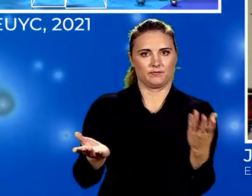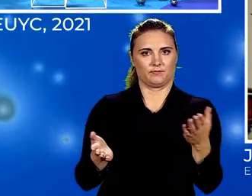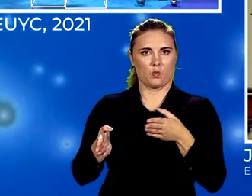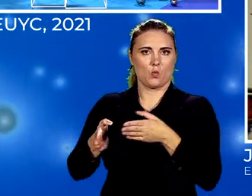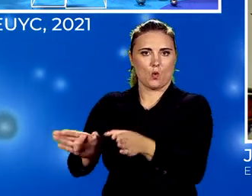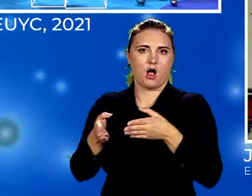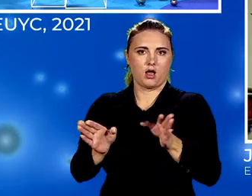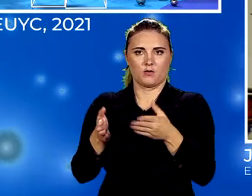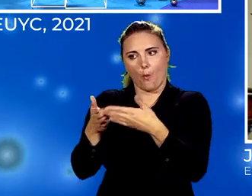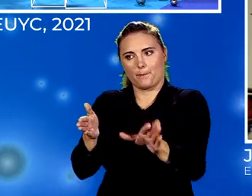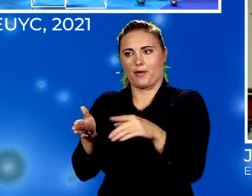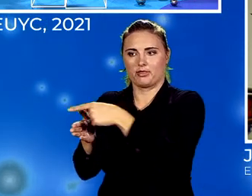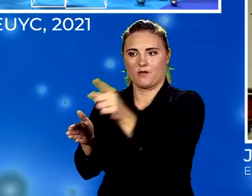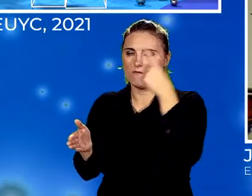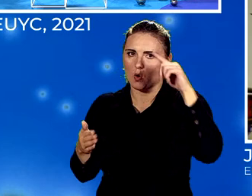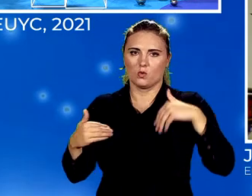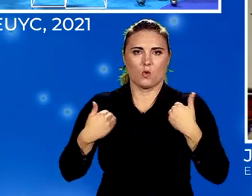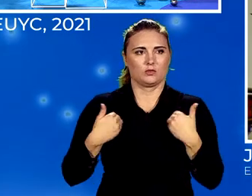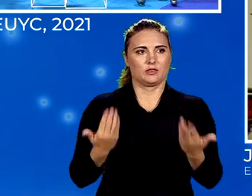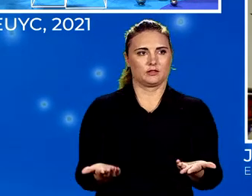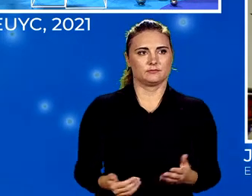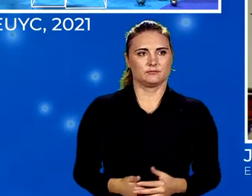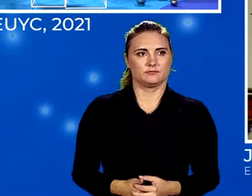not respected these guidelines.